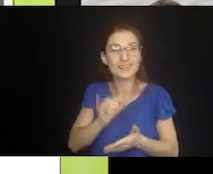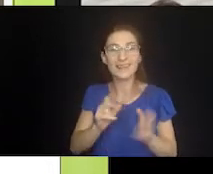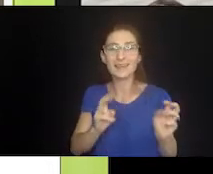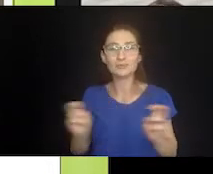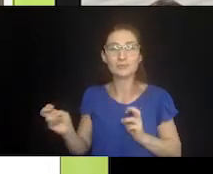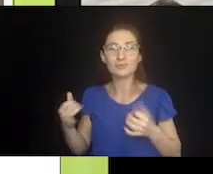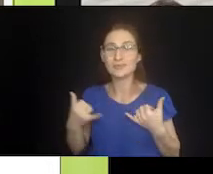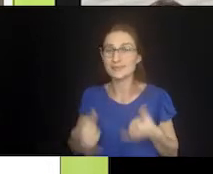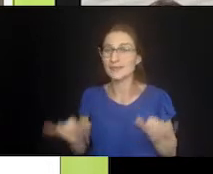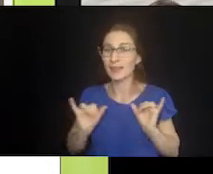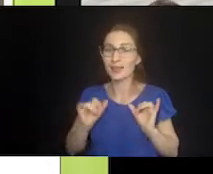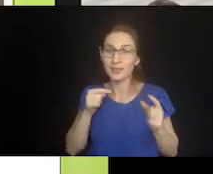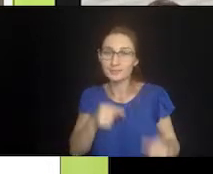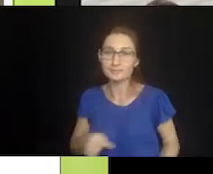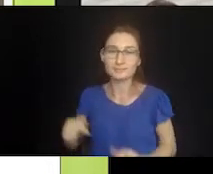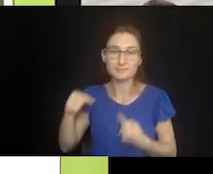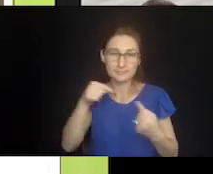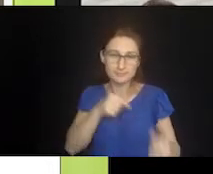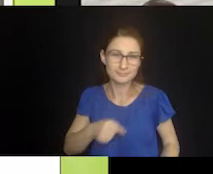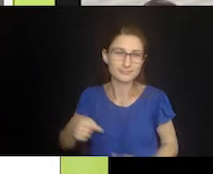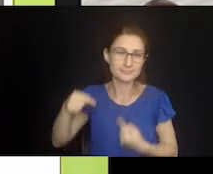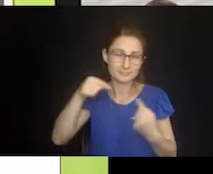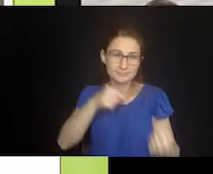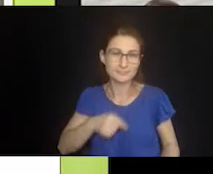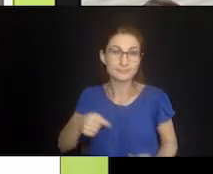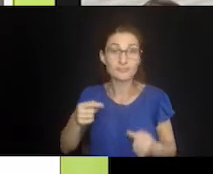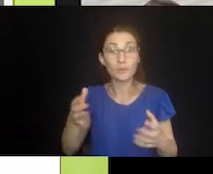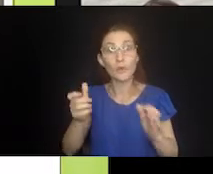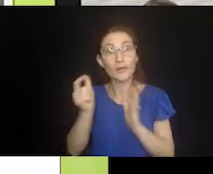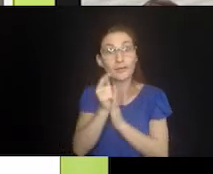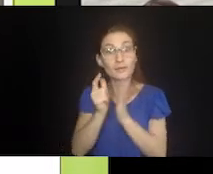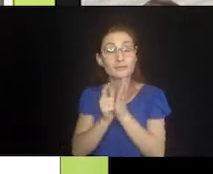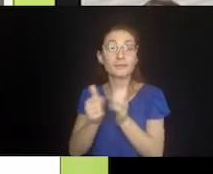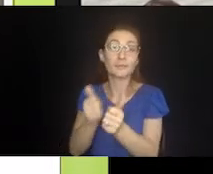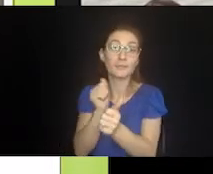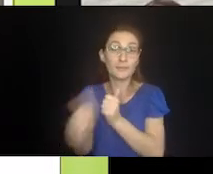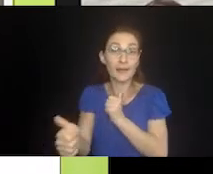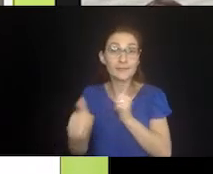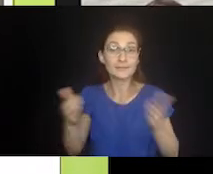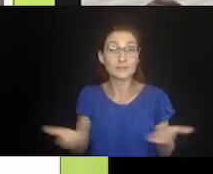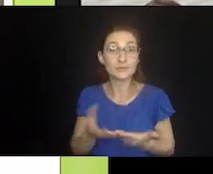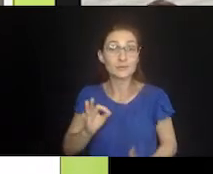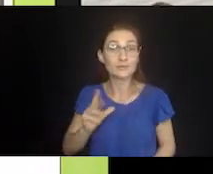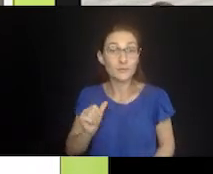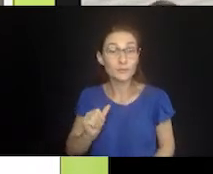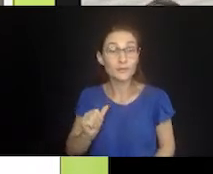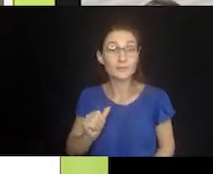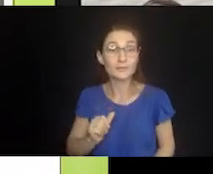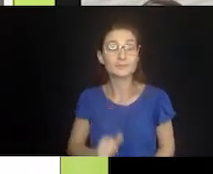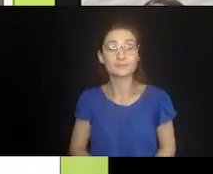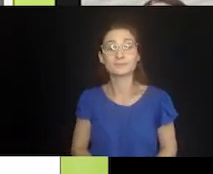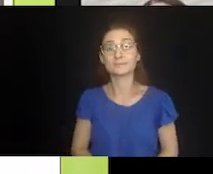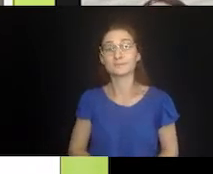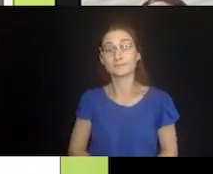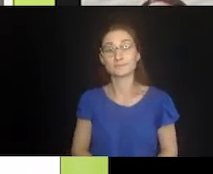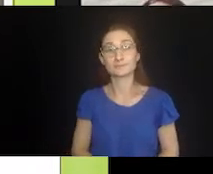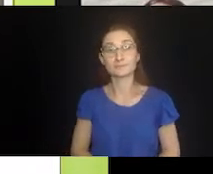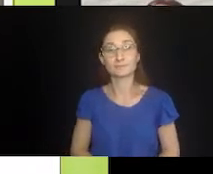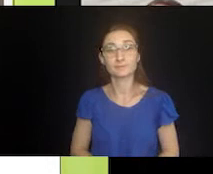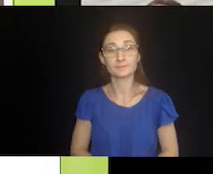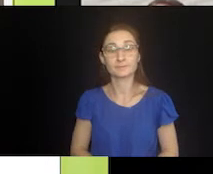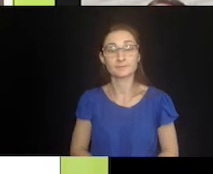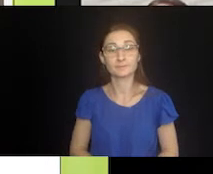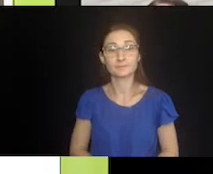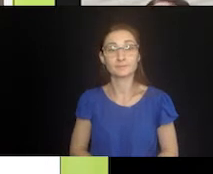rights, which is an issue that is still ongoing, still trying to get legislation passed in